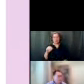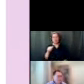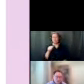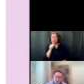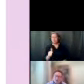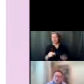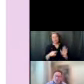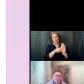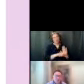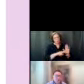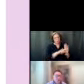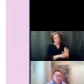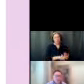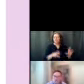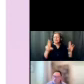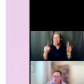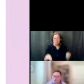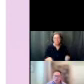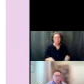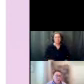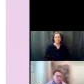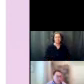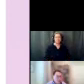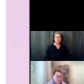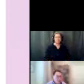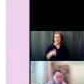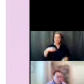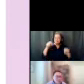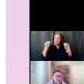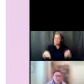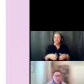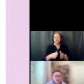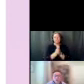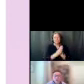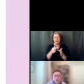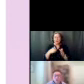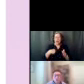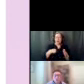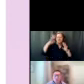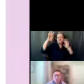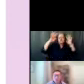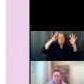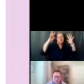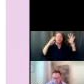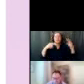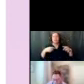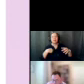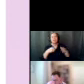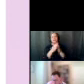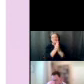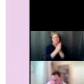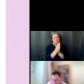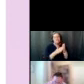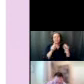all. It is not a disadvantage, and in fact, that we are a creative and generative force. That we are a force,